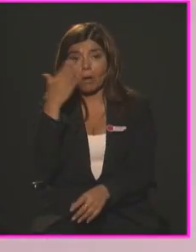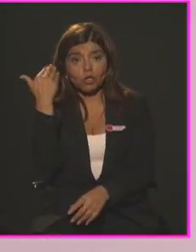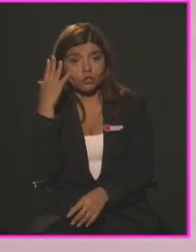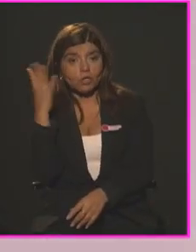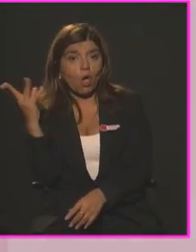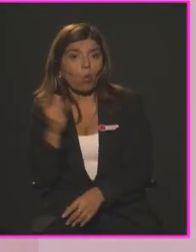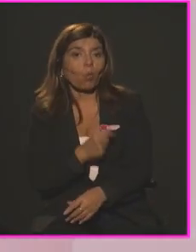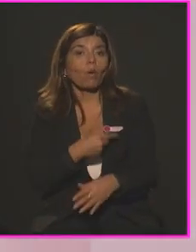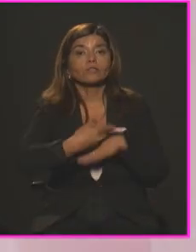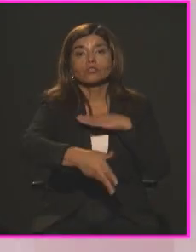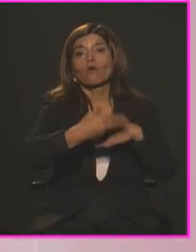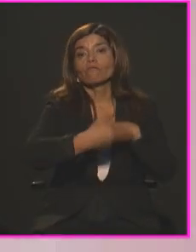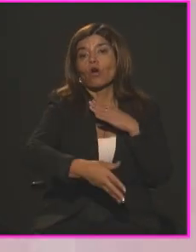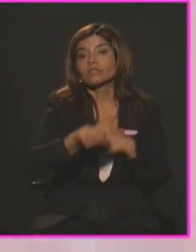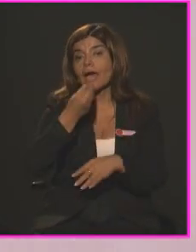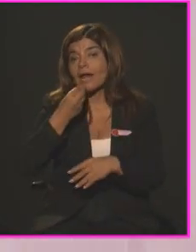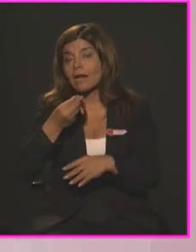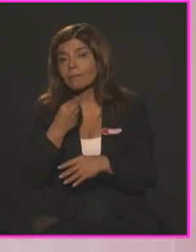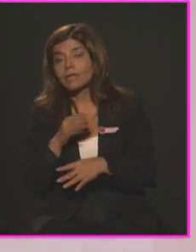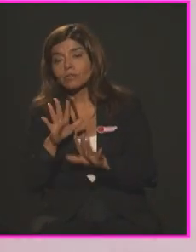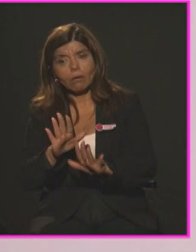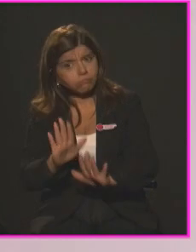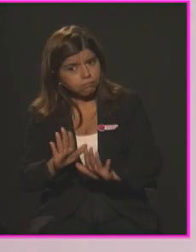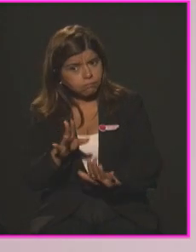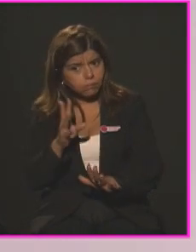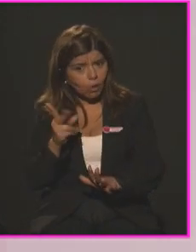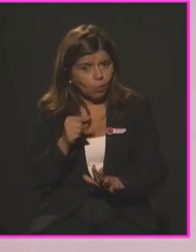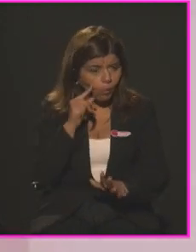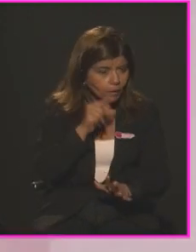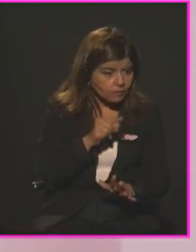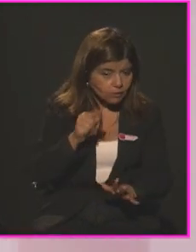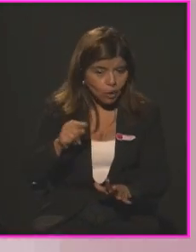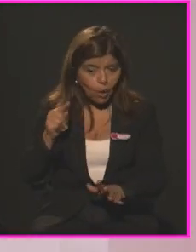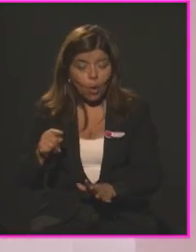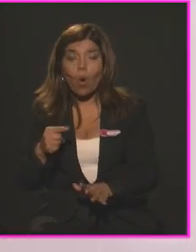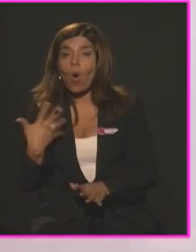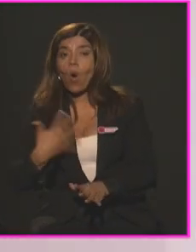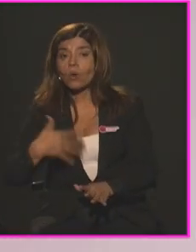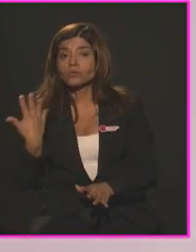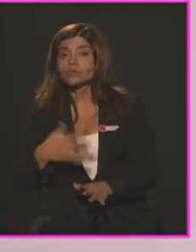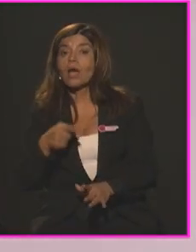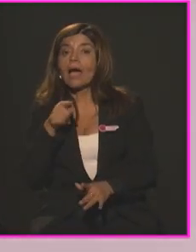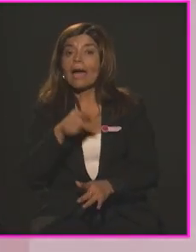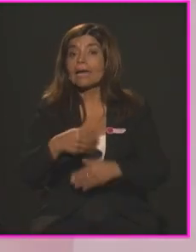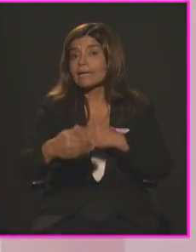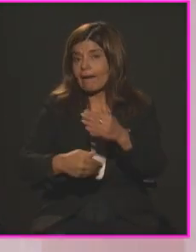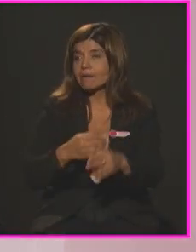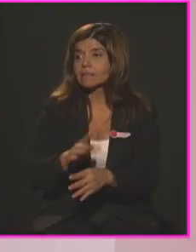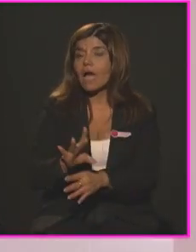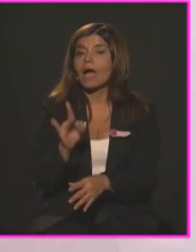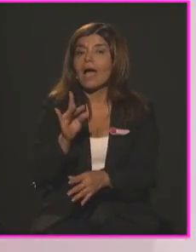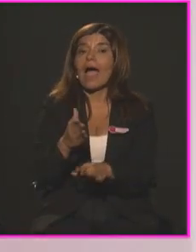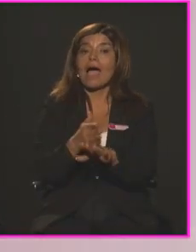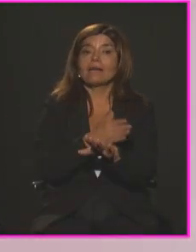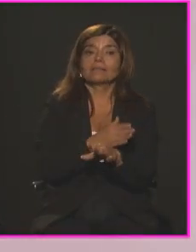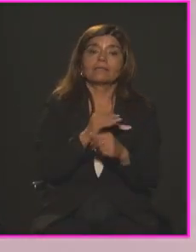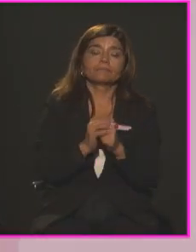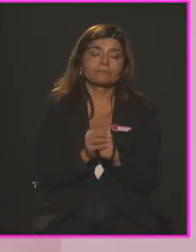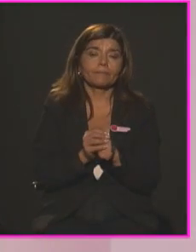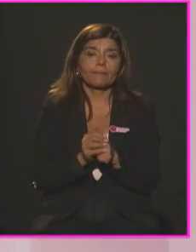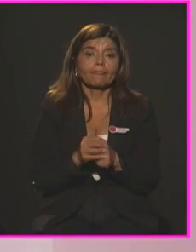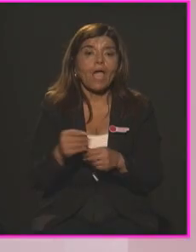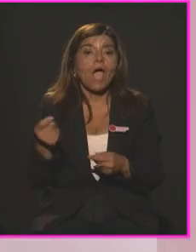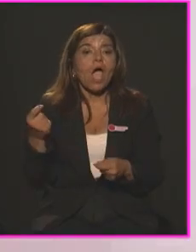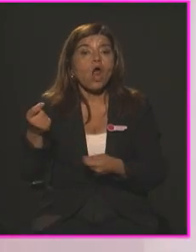they're able to really identify where they can make progress. businesses can also just double